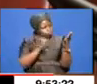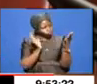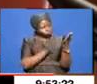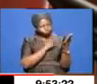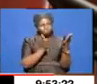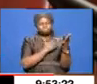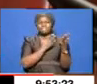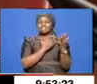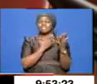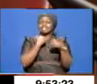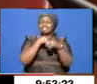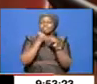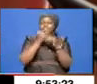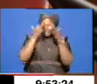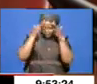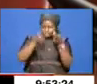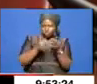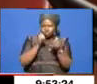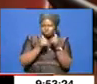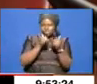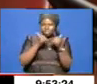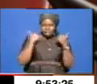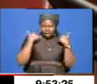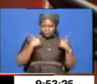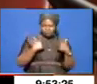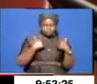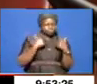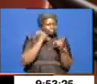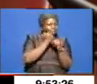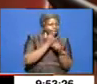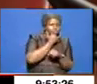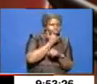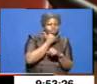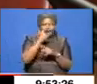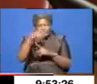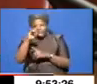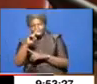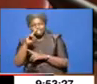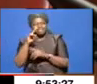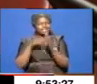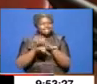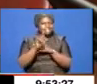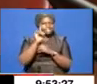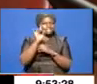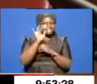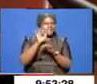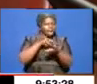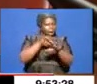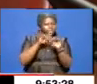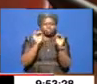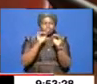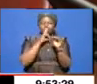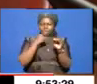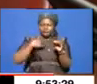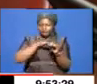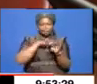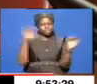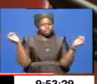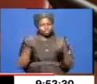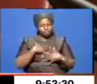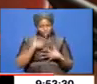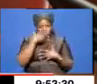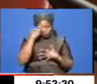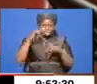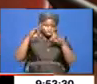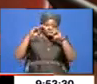conclusive decision that I did right or wrong under 2 hours. And so we were shocked that the inspectors